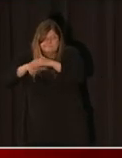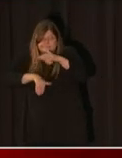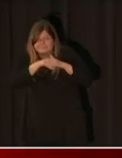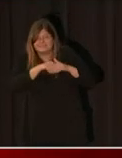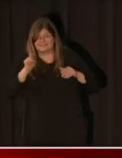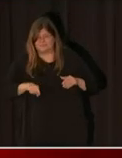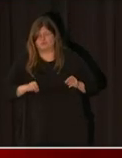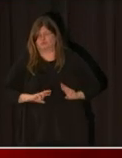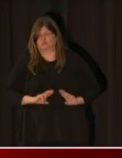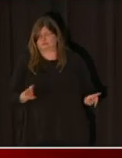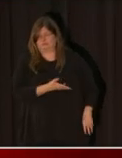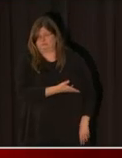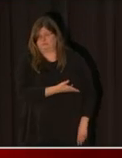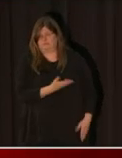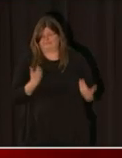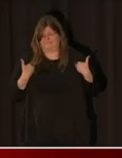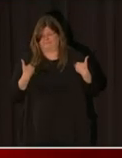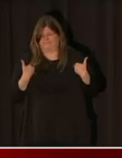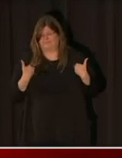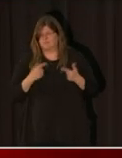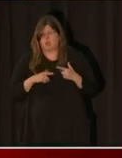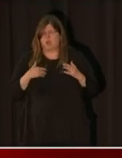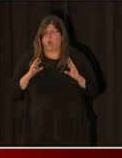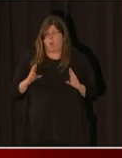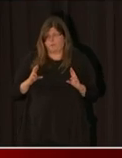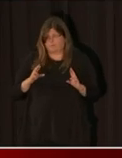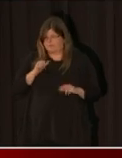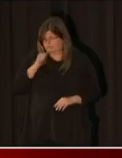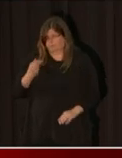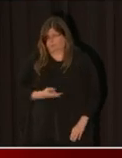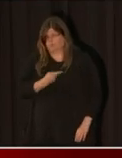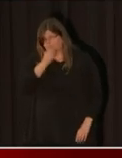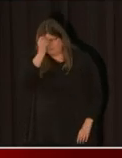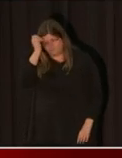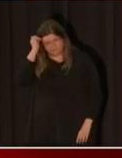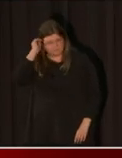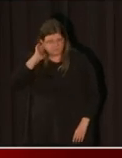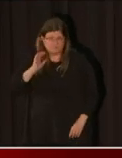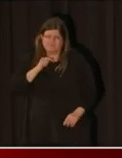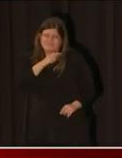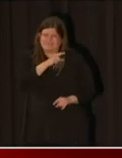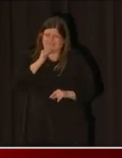of my head, but I'm going to turn to Dr. Nesbitt, who's been working